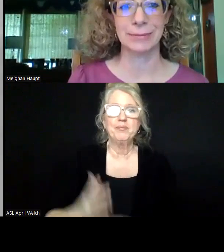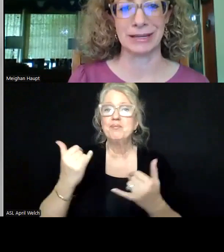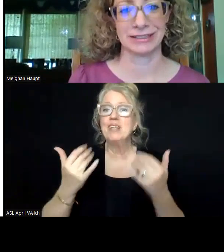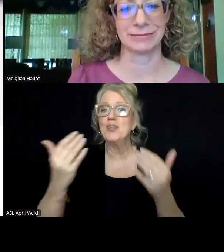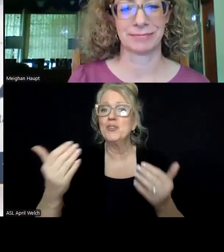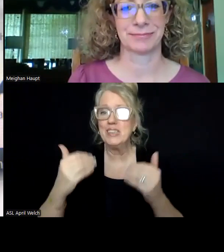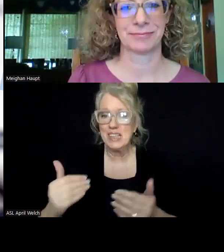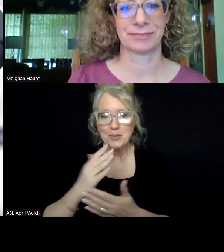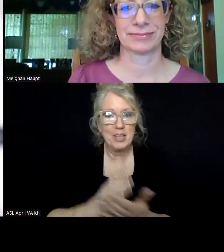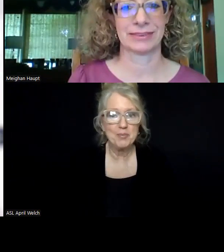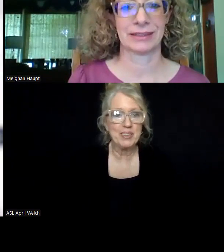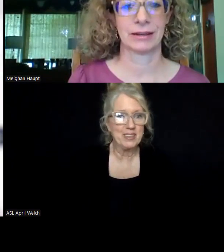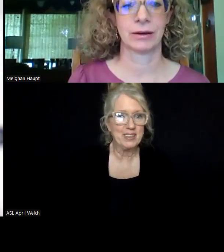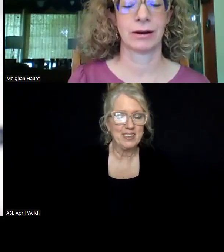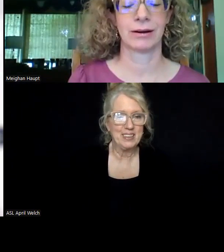next segment.